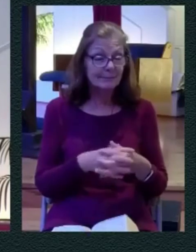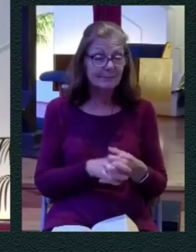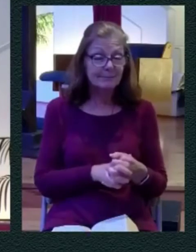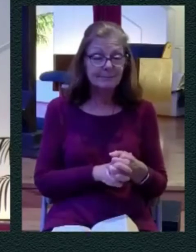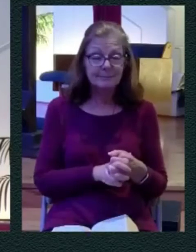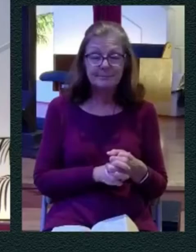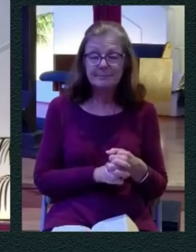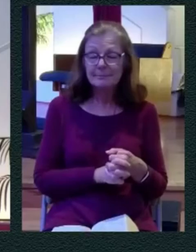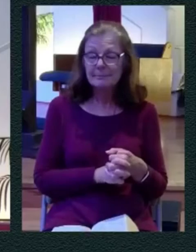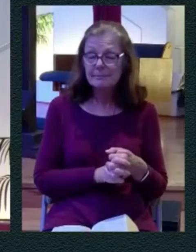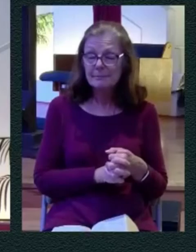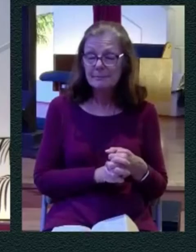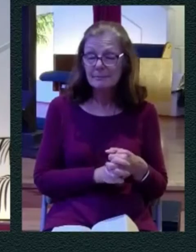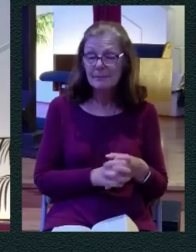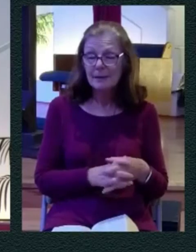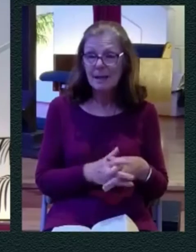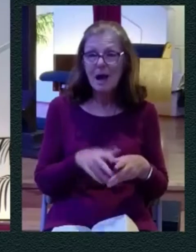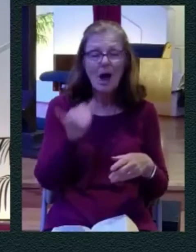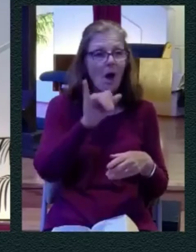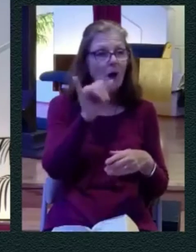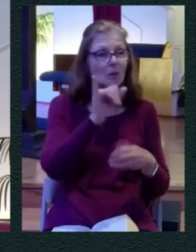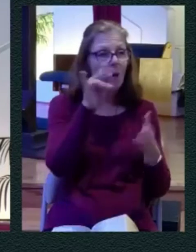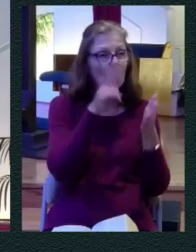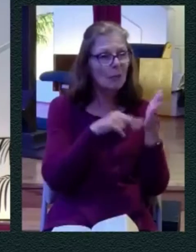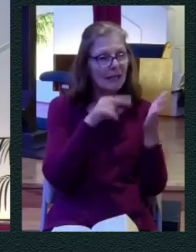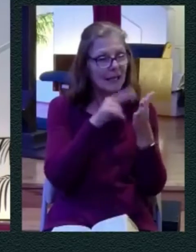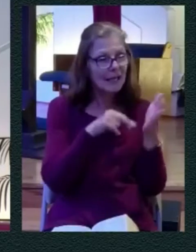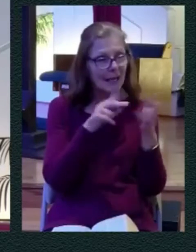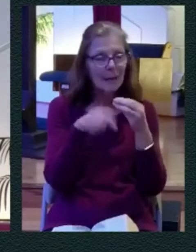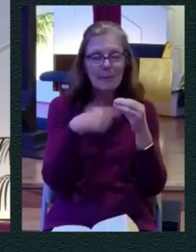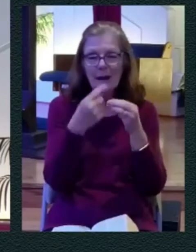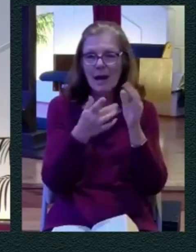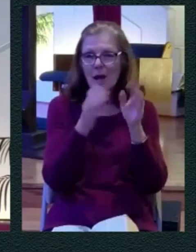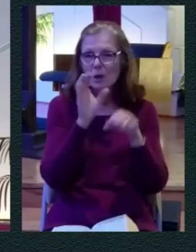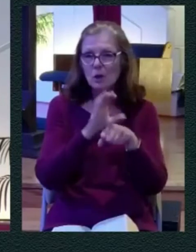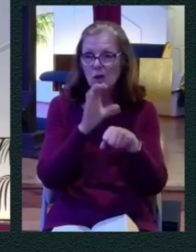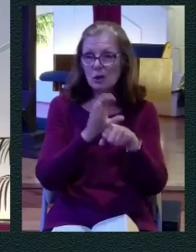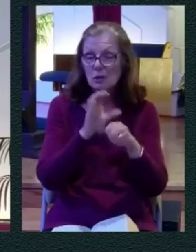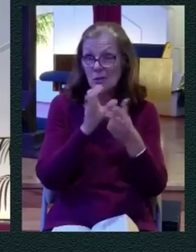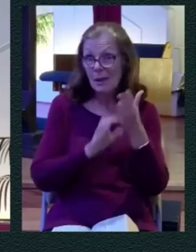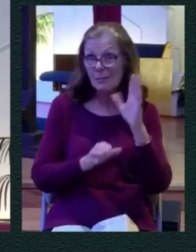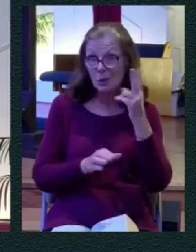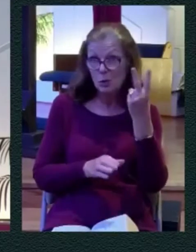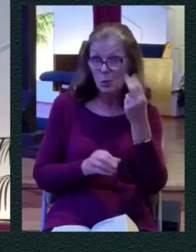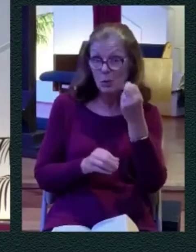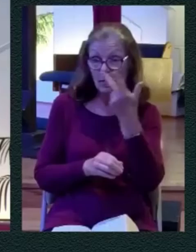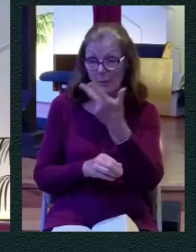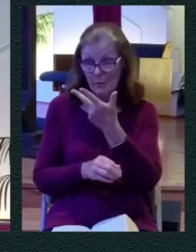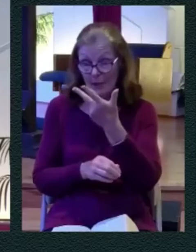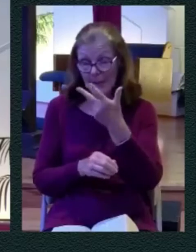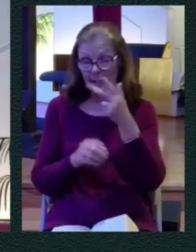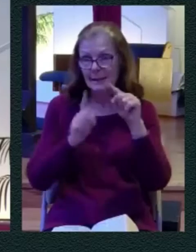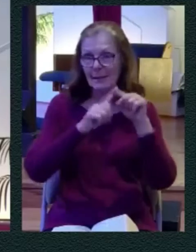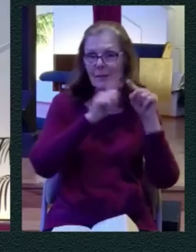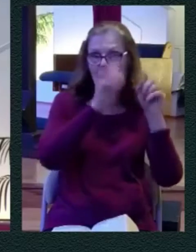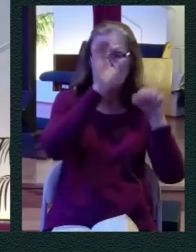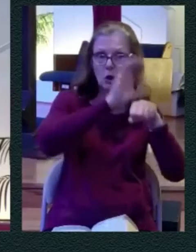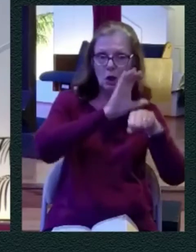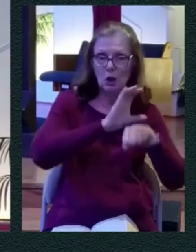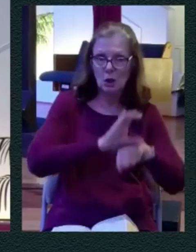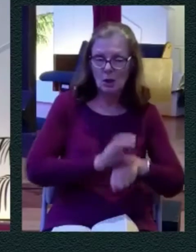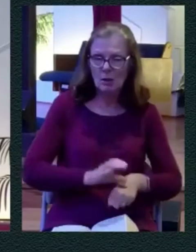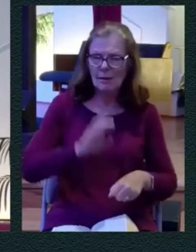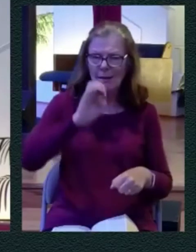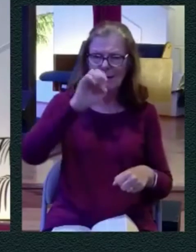Not only that, you read of the churches in chapters 2 and 3, and you have Ephesus